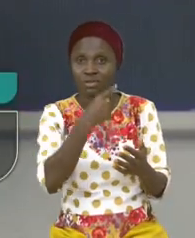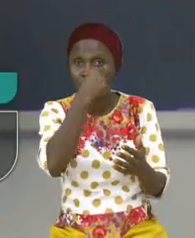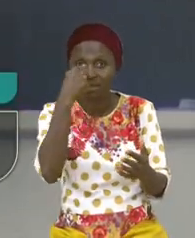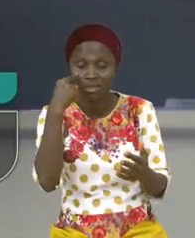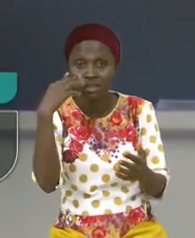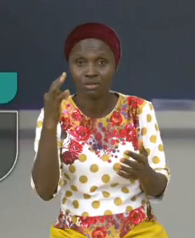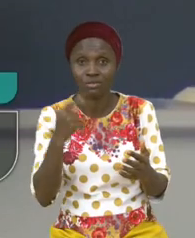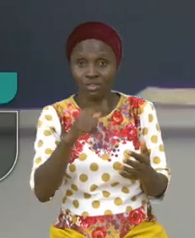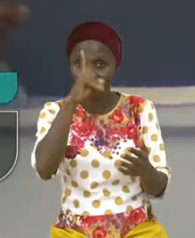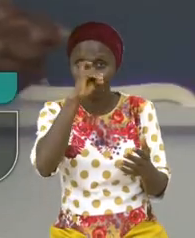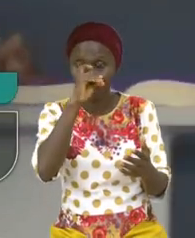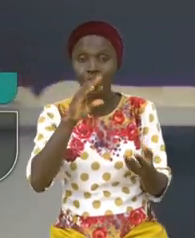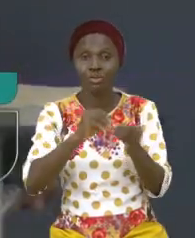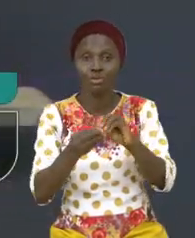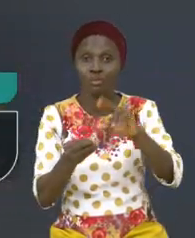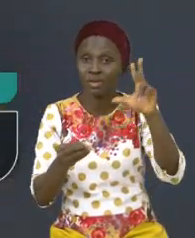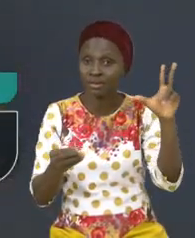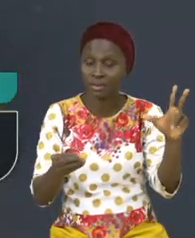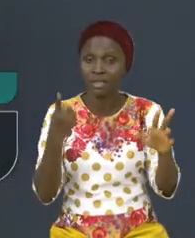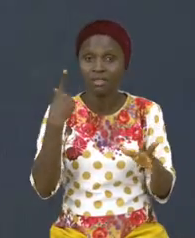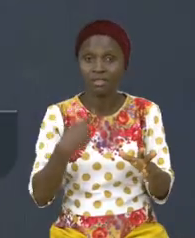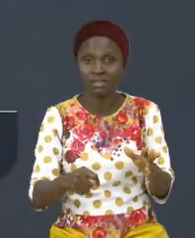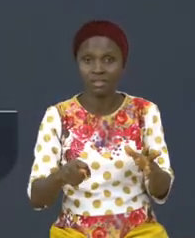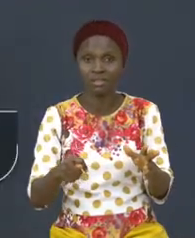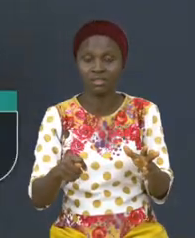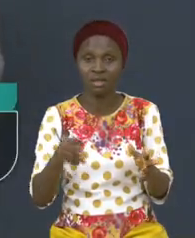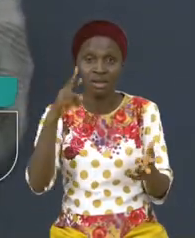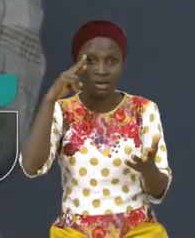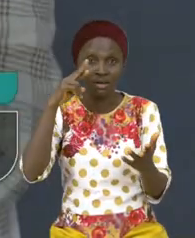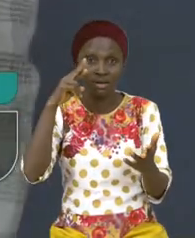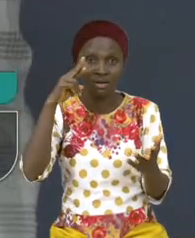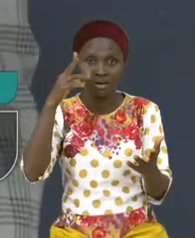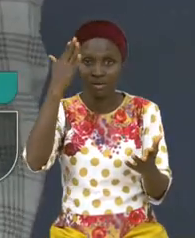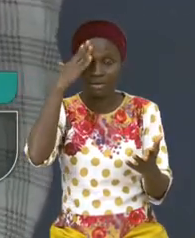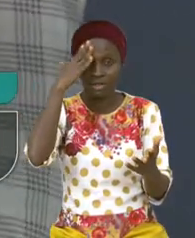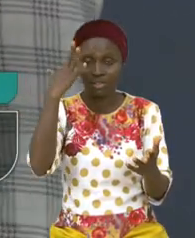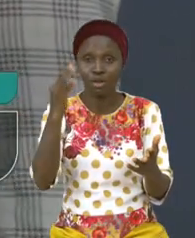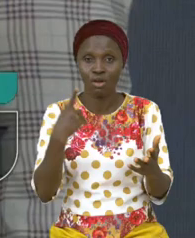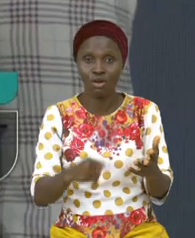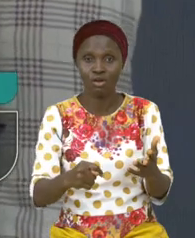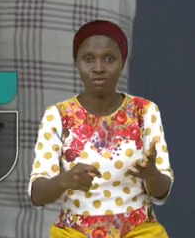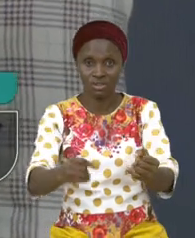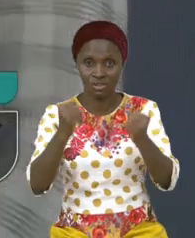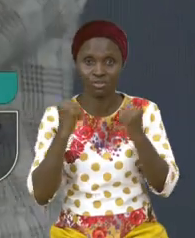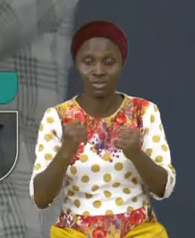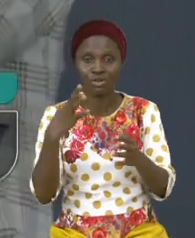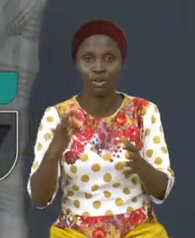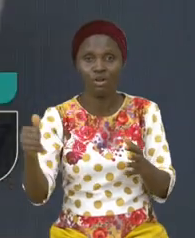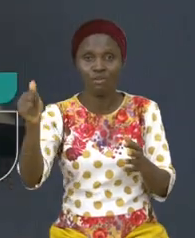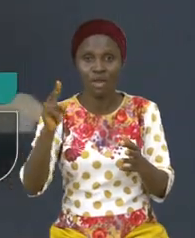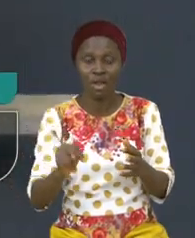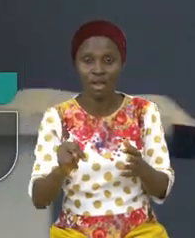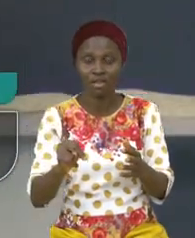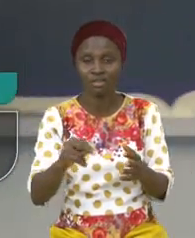the eagle. Number three, the realization of the strength of an eagle.